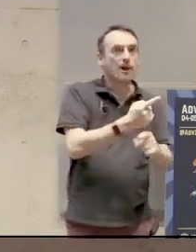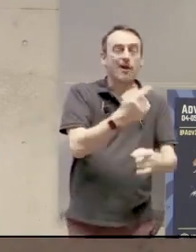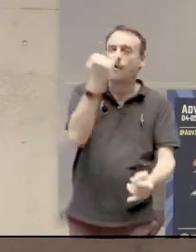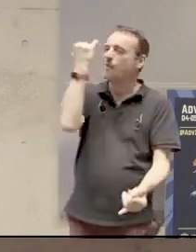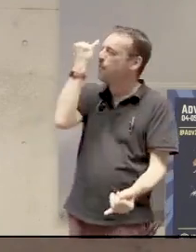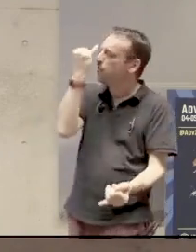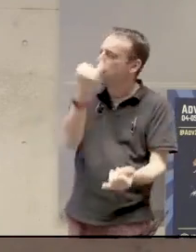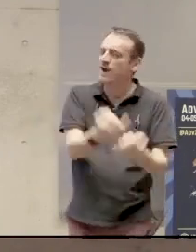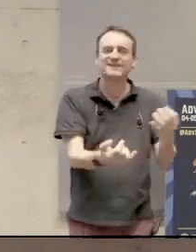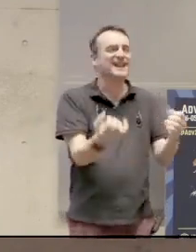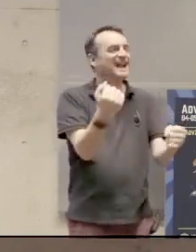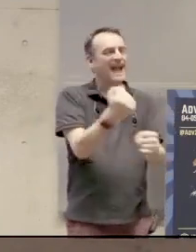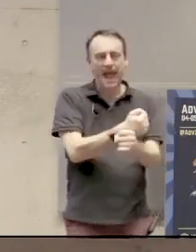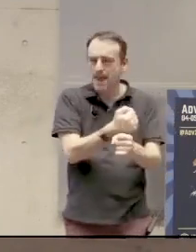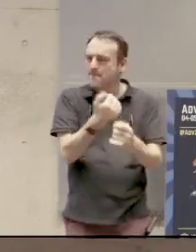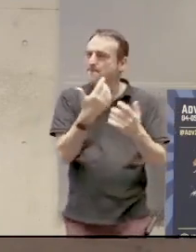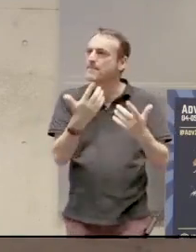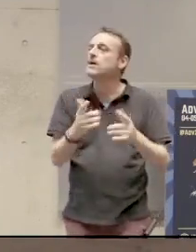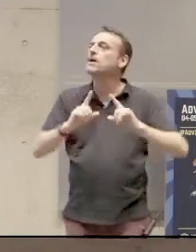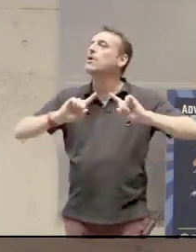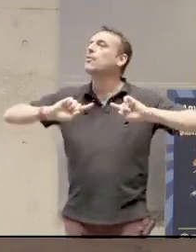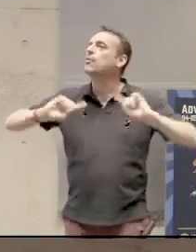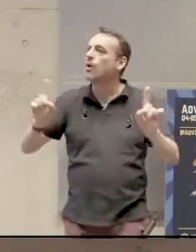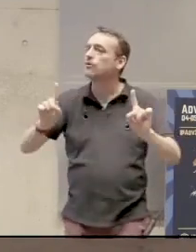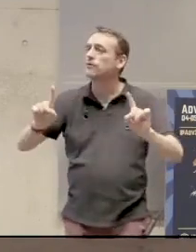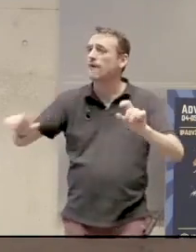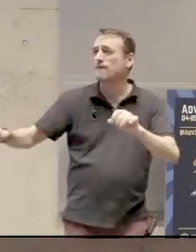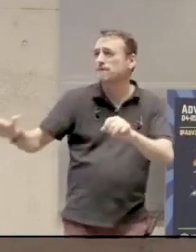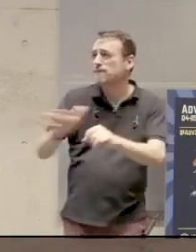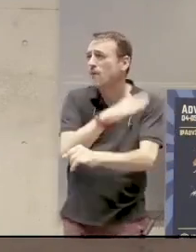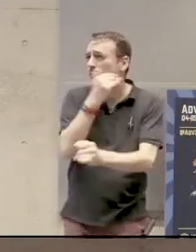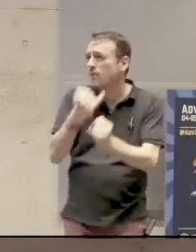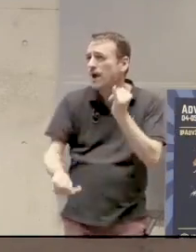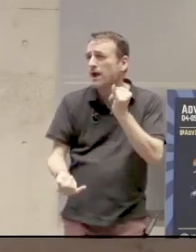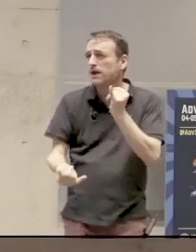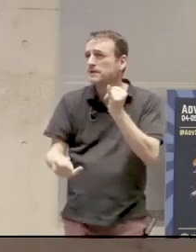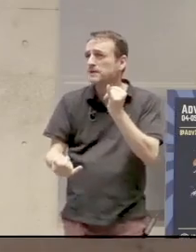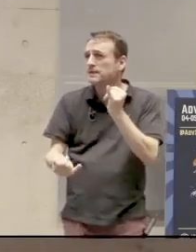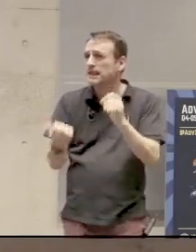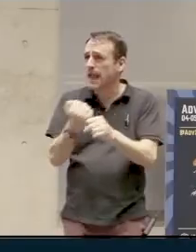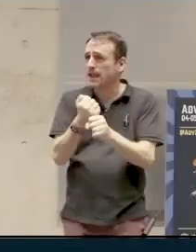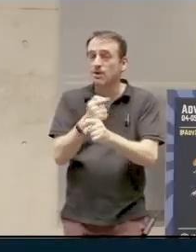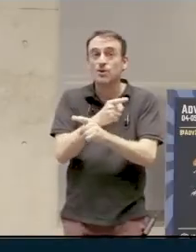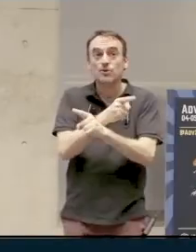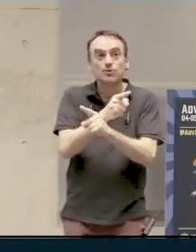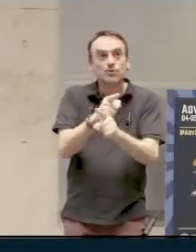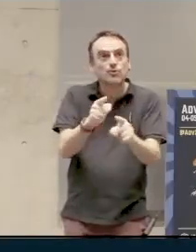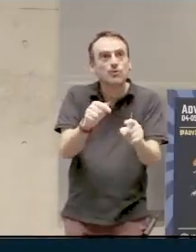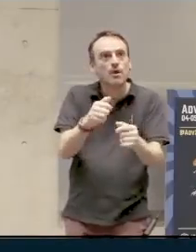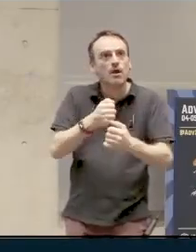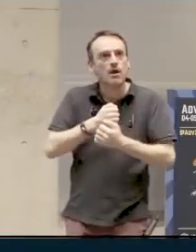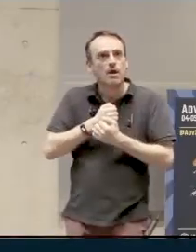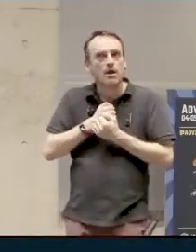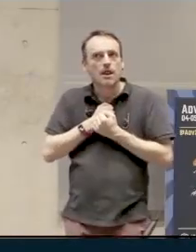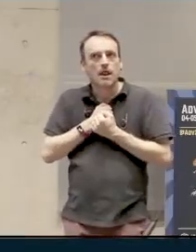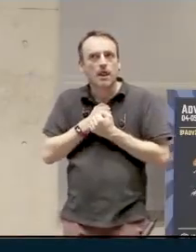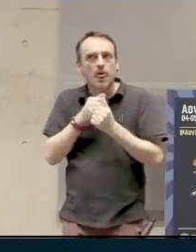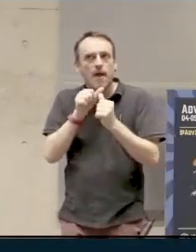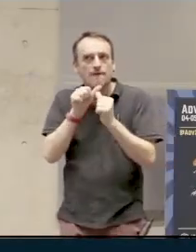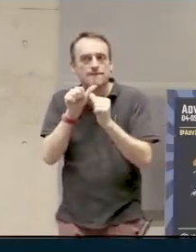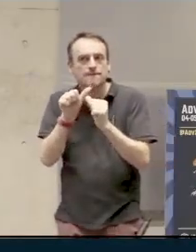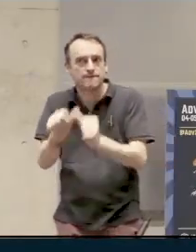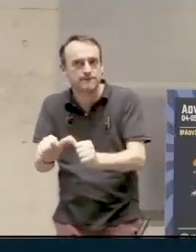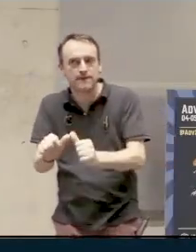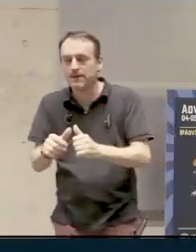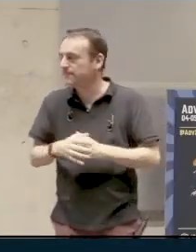game. But I want to know, what is the absolute worst game that you love? So I'm going to come to you,